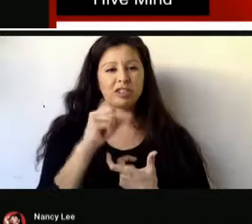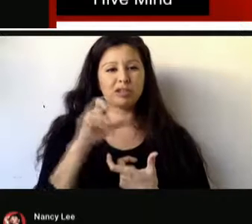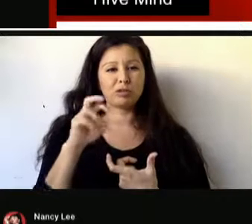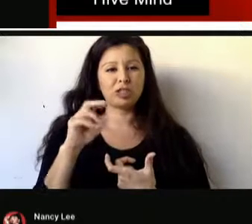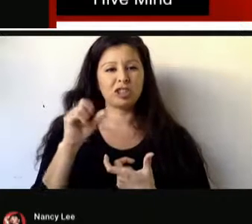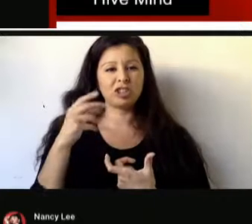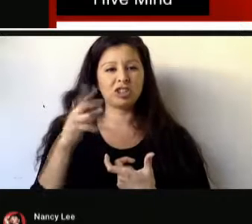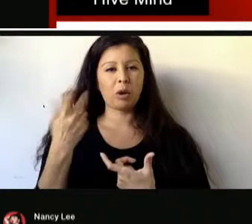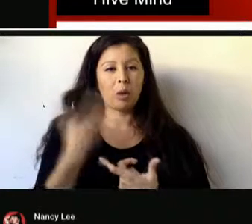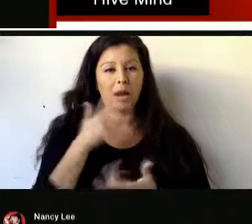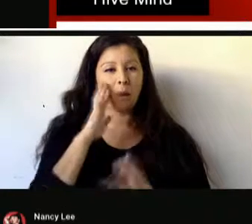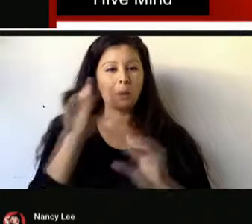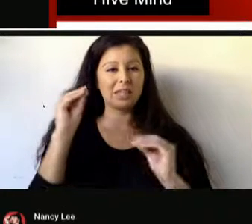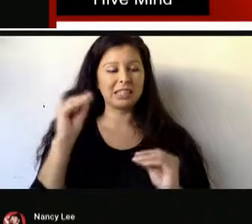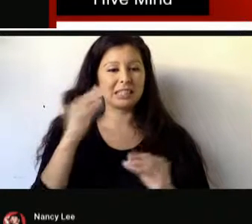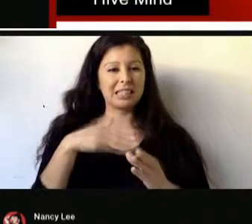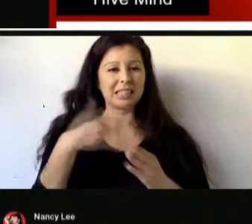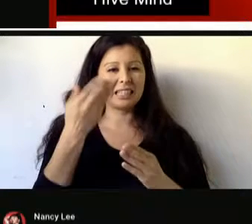what I will be teaching